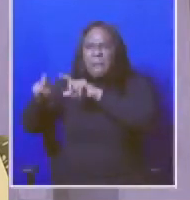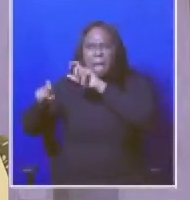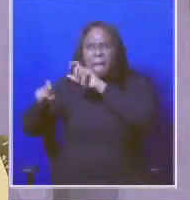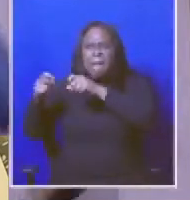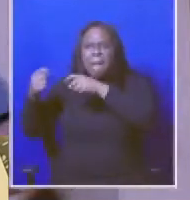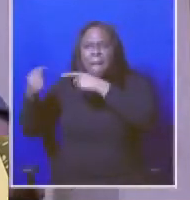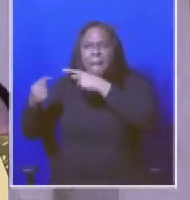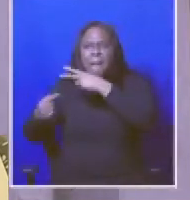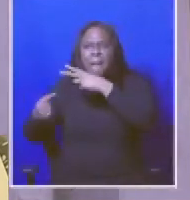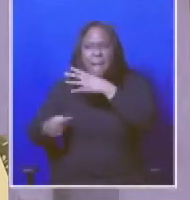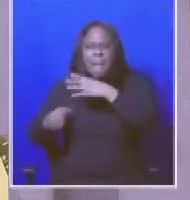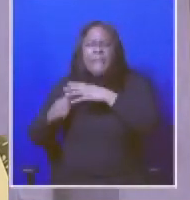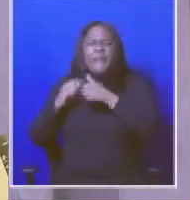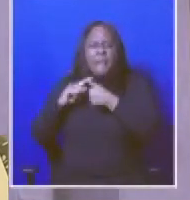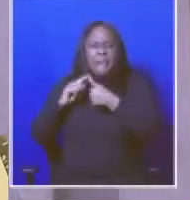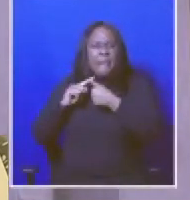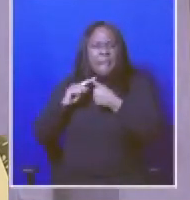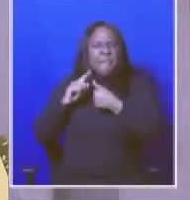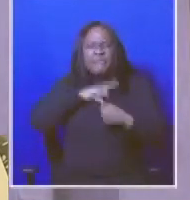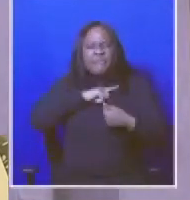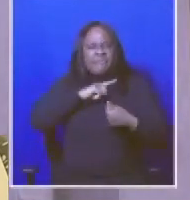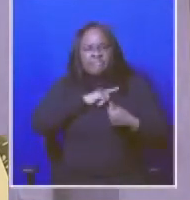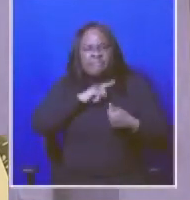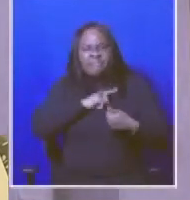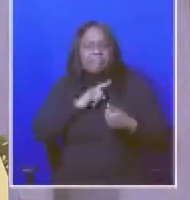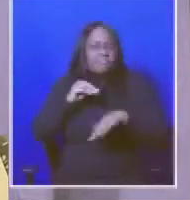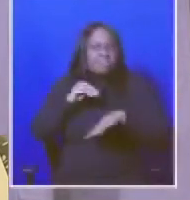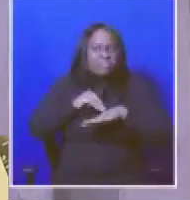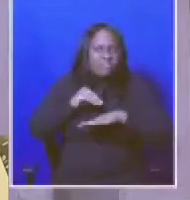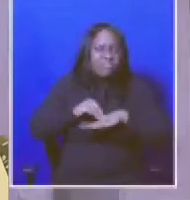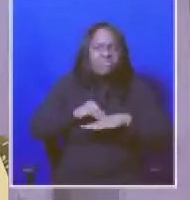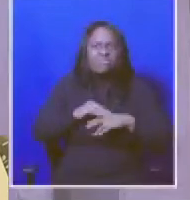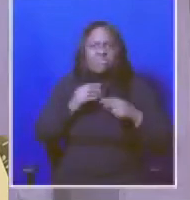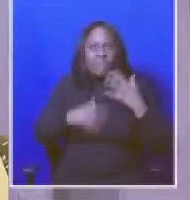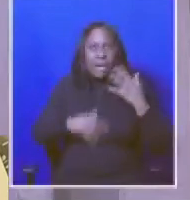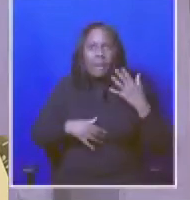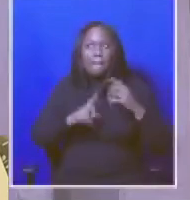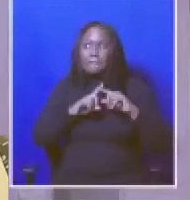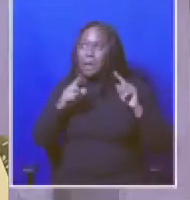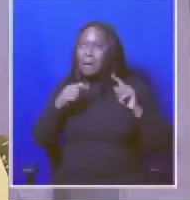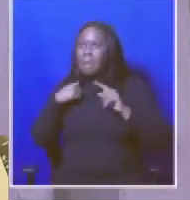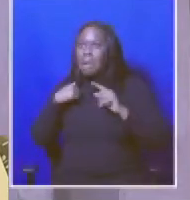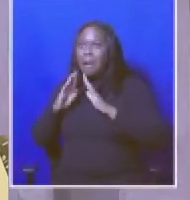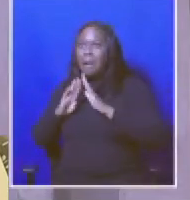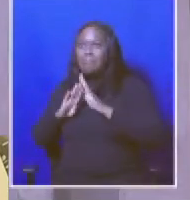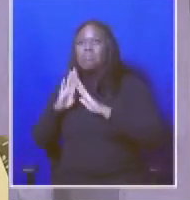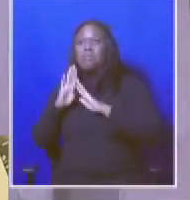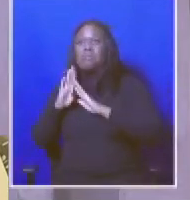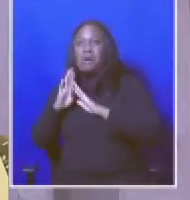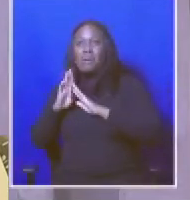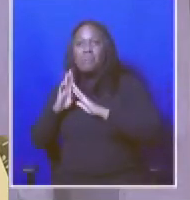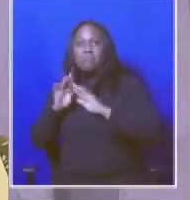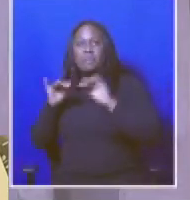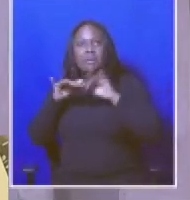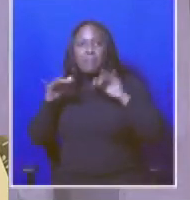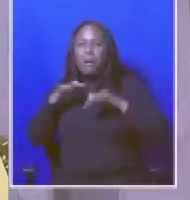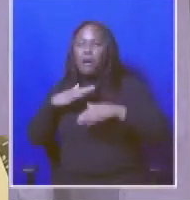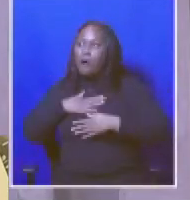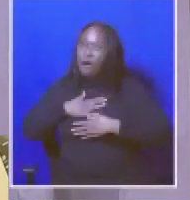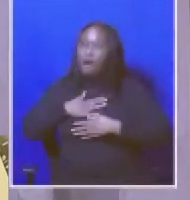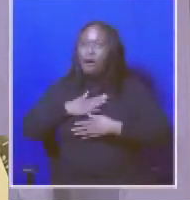about what has gone wrong, this and this. He says, but when I improve, nobody